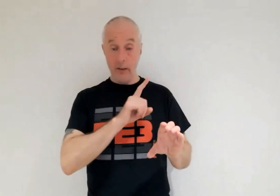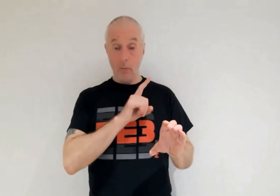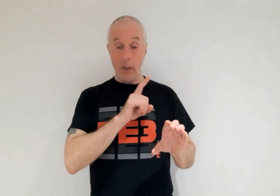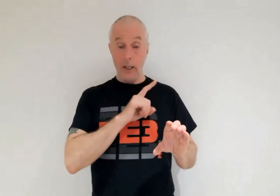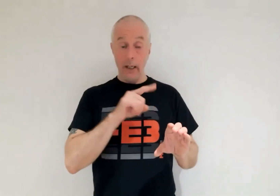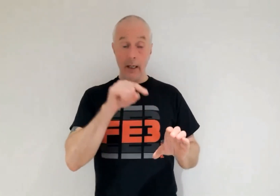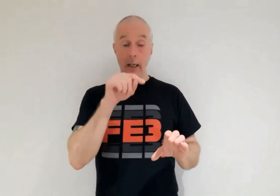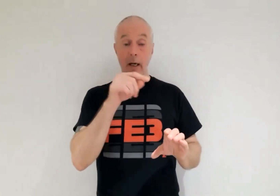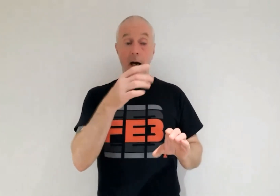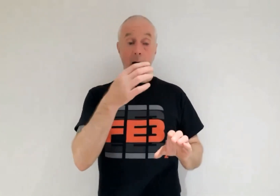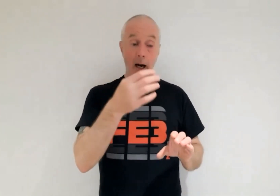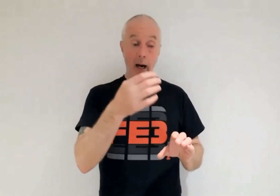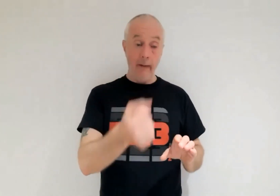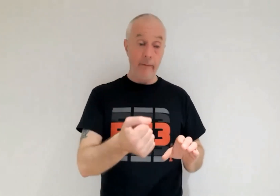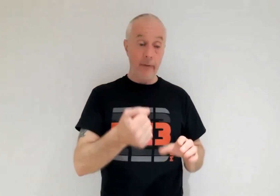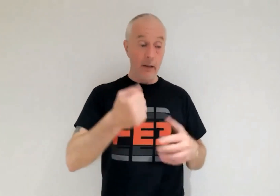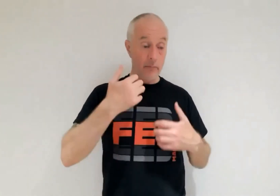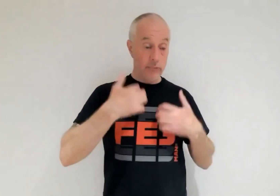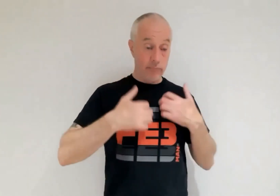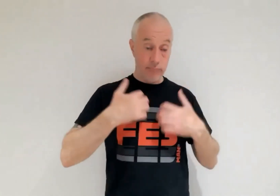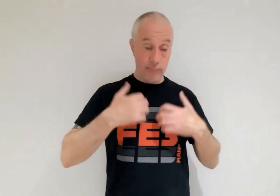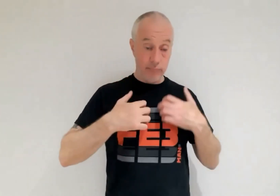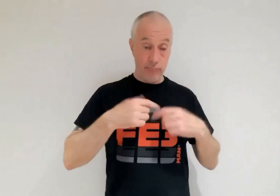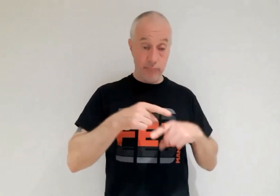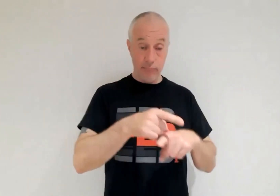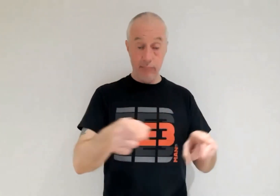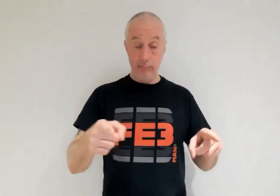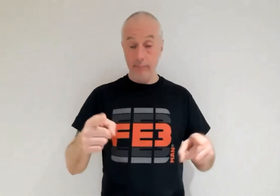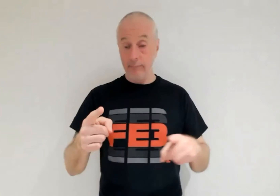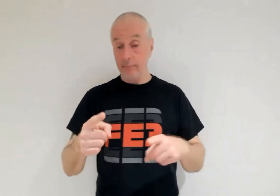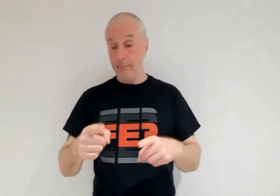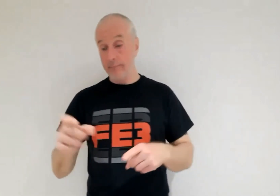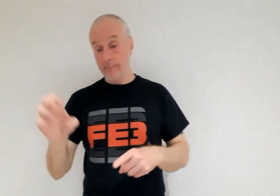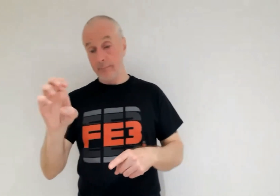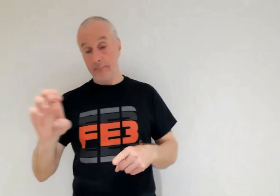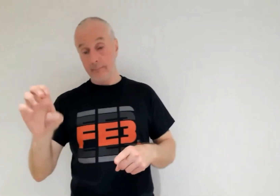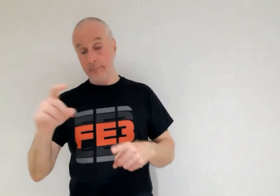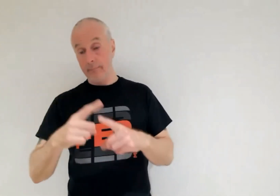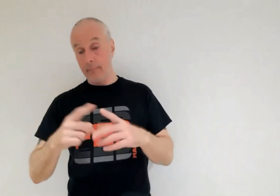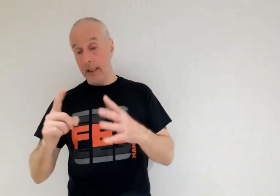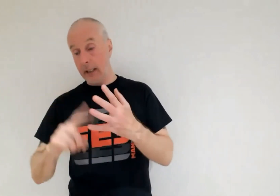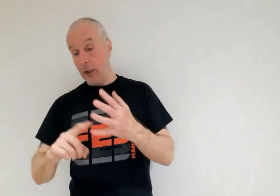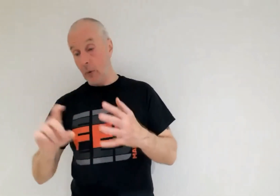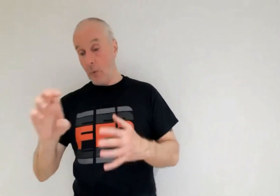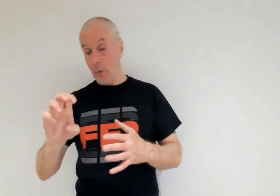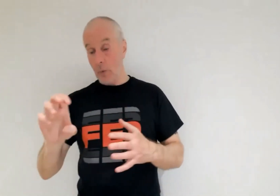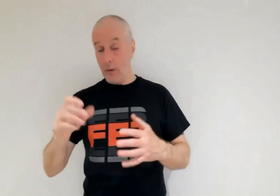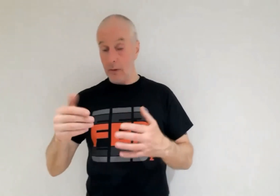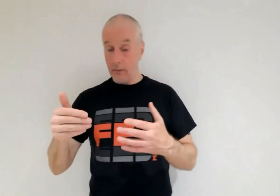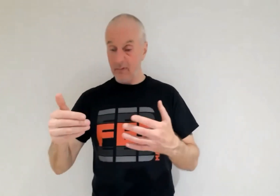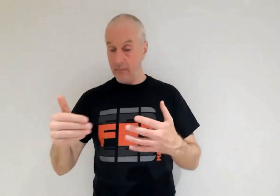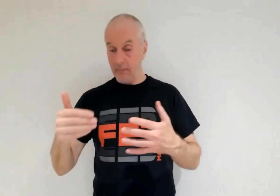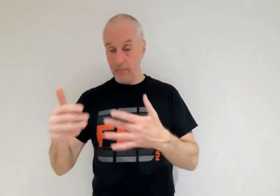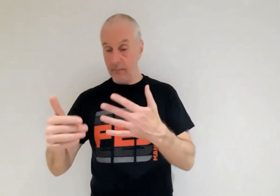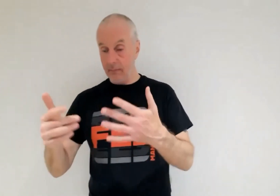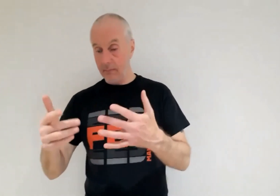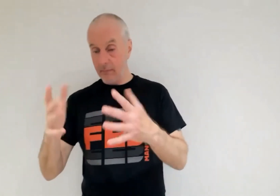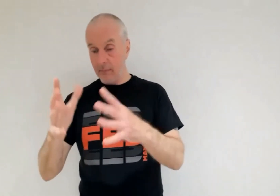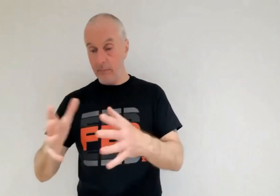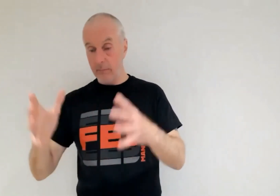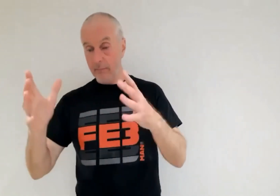so. And all of the EU stuff, although it typically happens at a larger scale, it's slightly